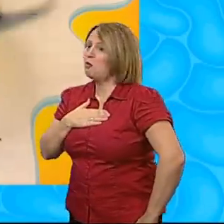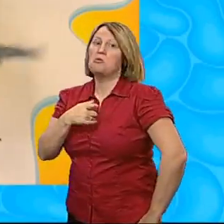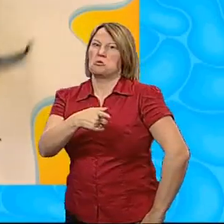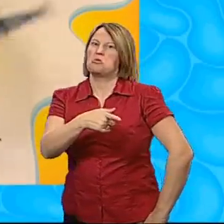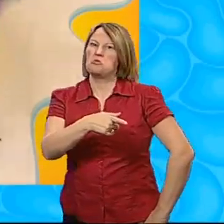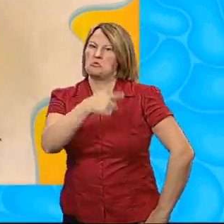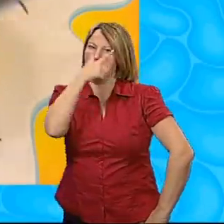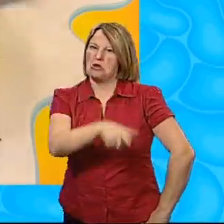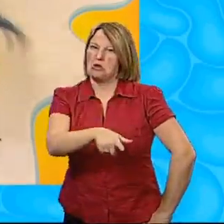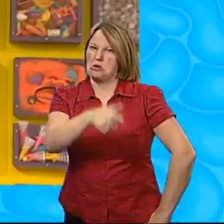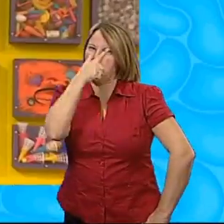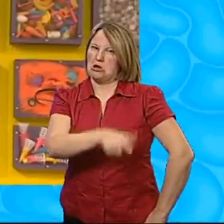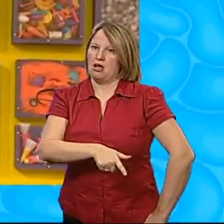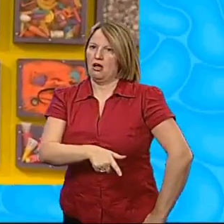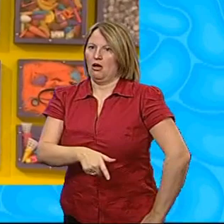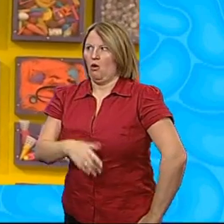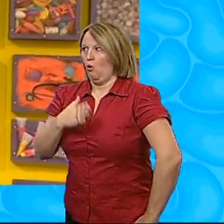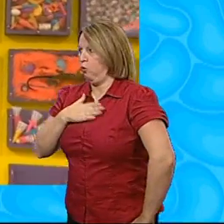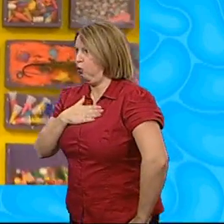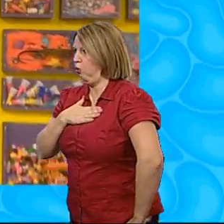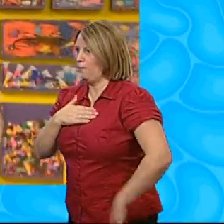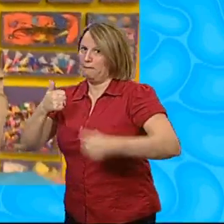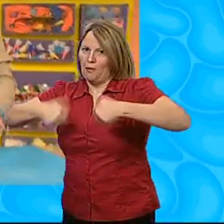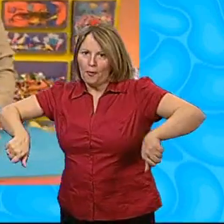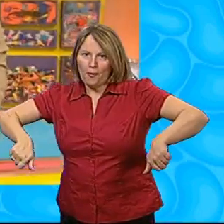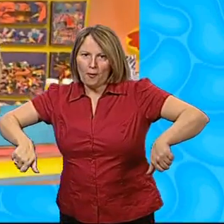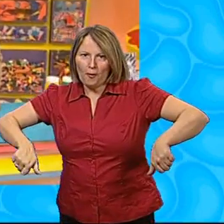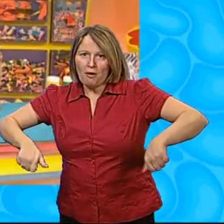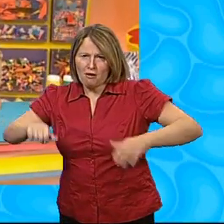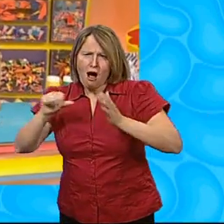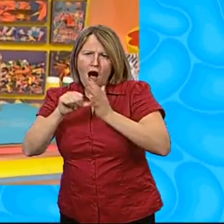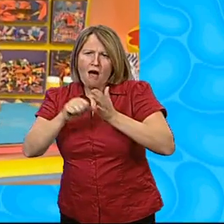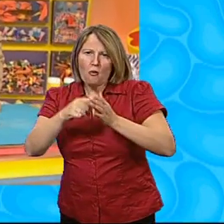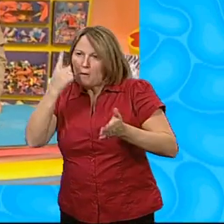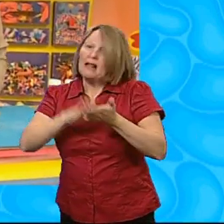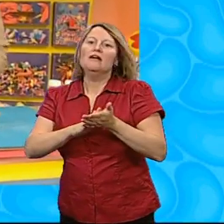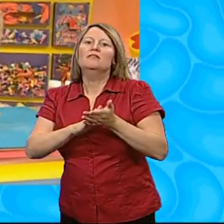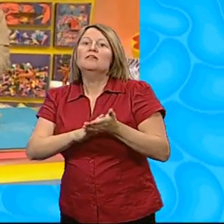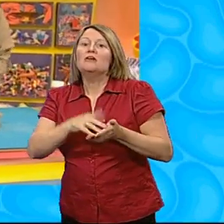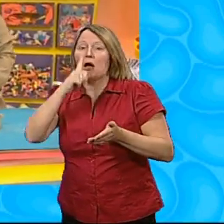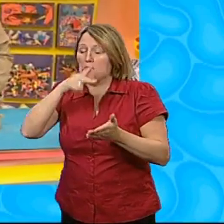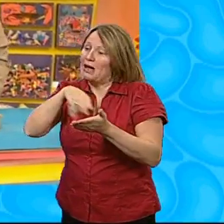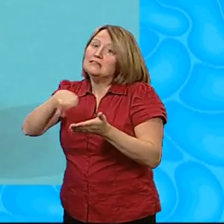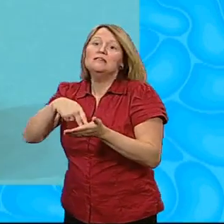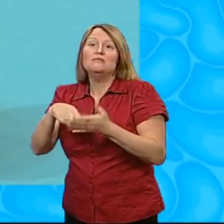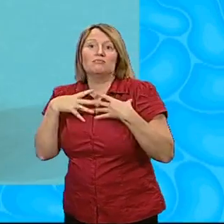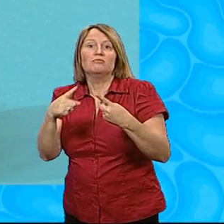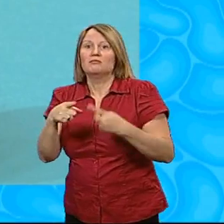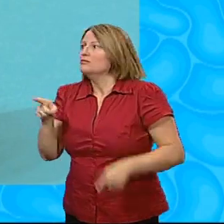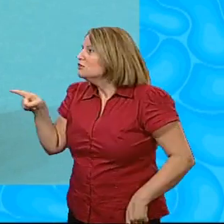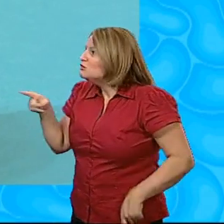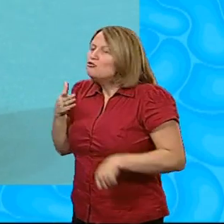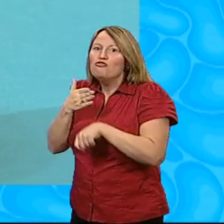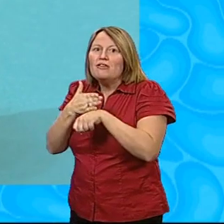Lucky, lucky, lucky! Just made it. And when it's hard and you've got more than a minute, you can paint it. Look at this one